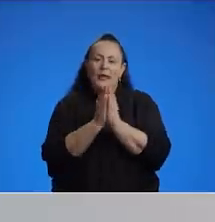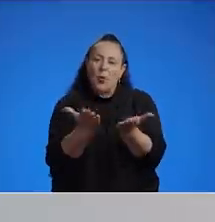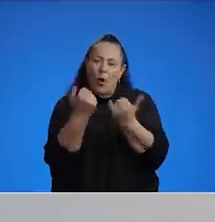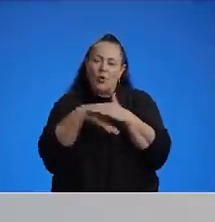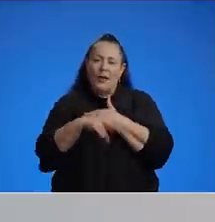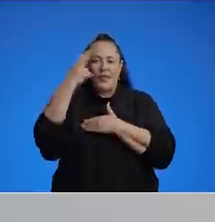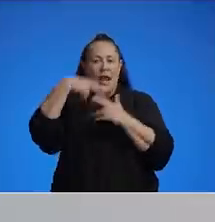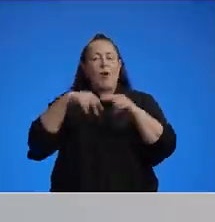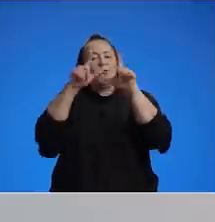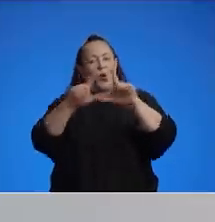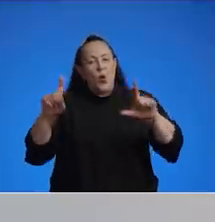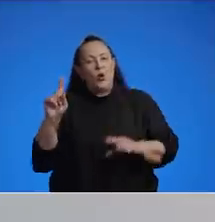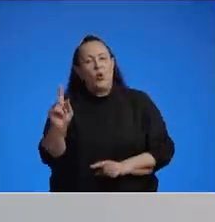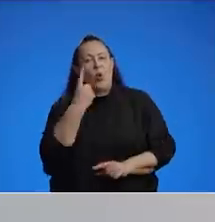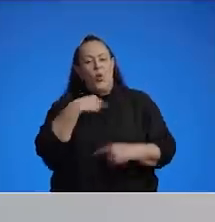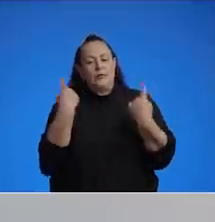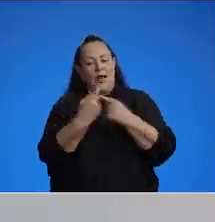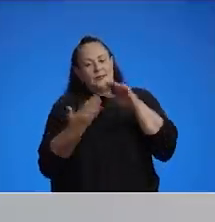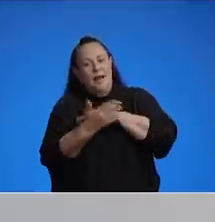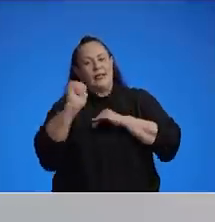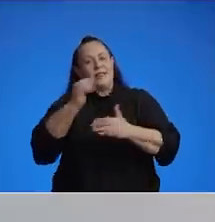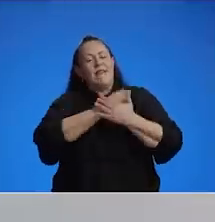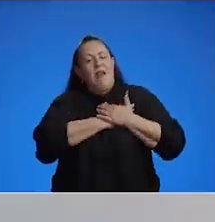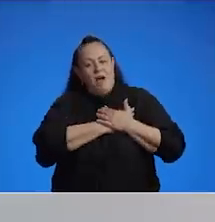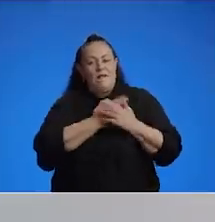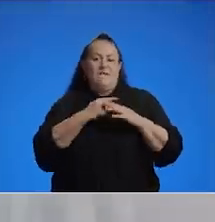of the Lord, who calls us in his love for us.